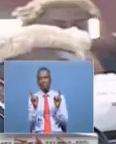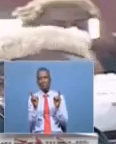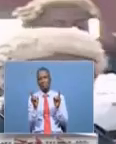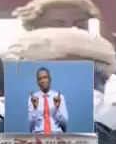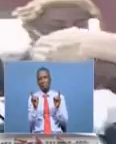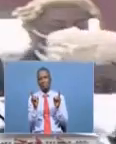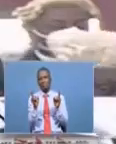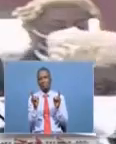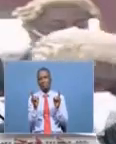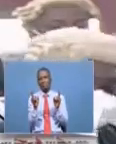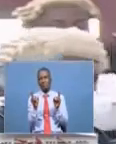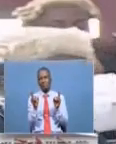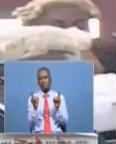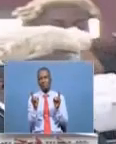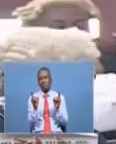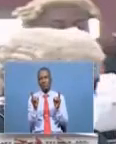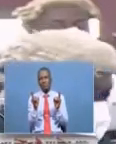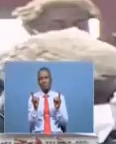that